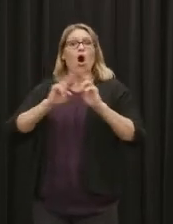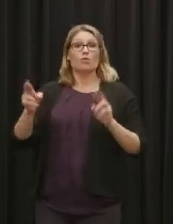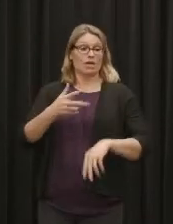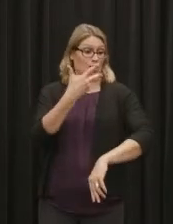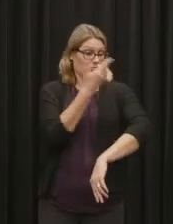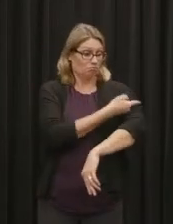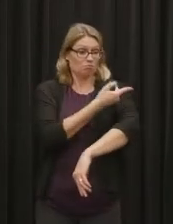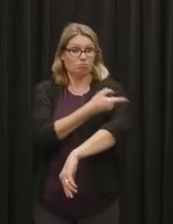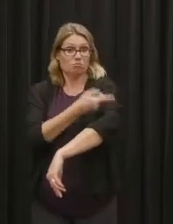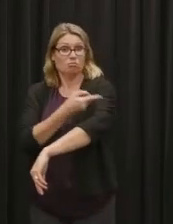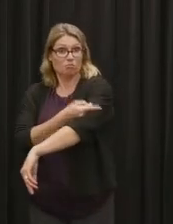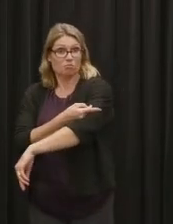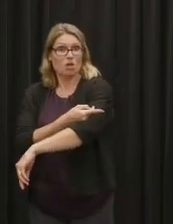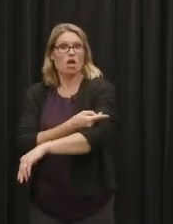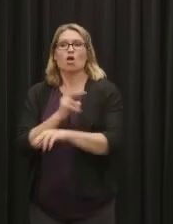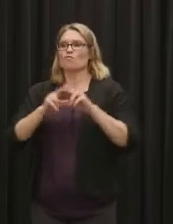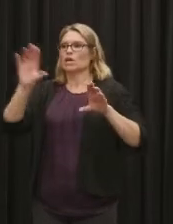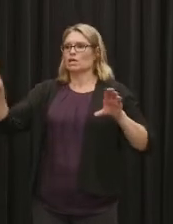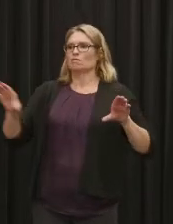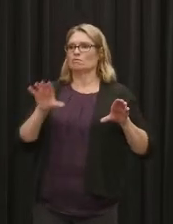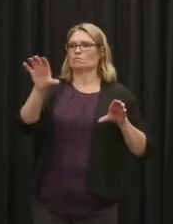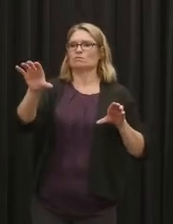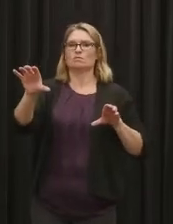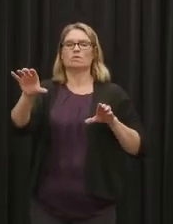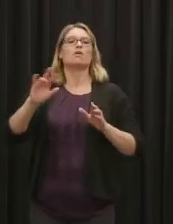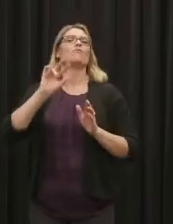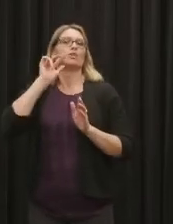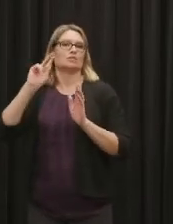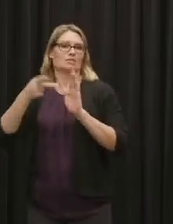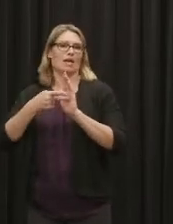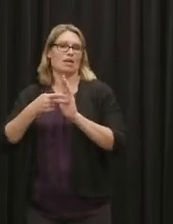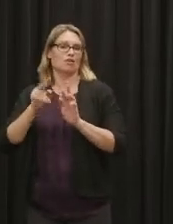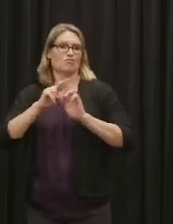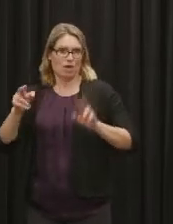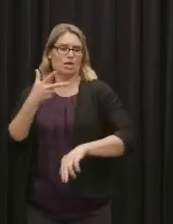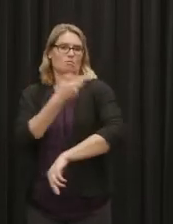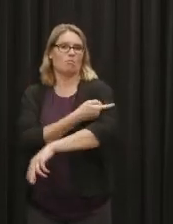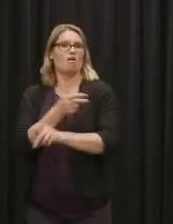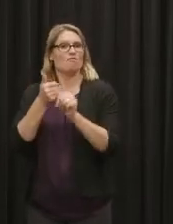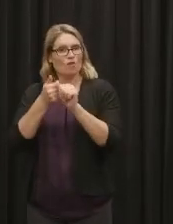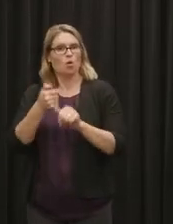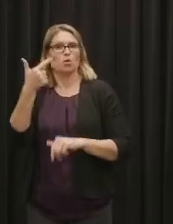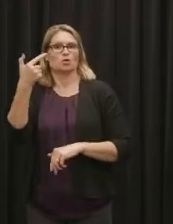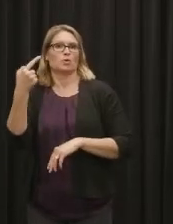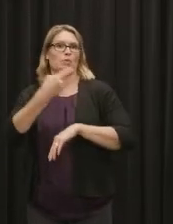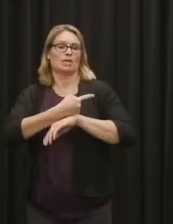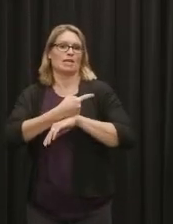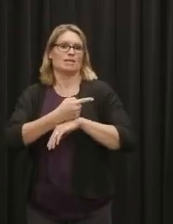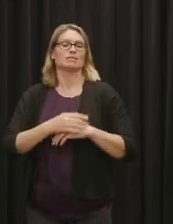have received the first dose will get the second dose at the appropriate time.